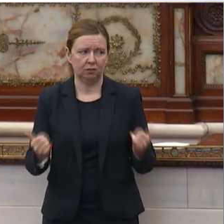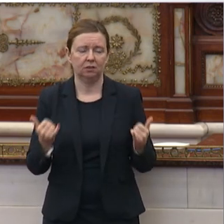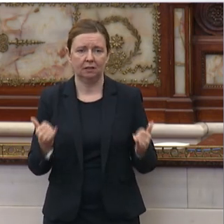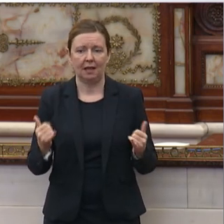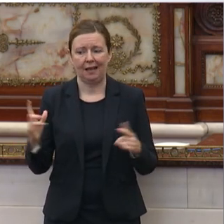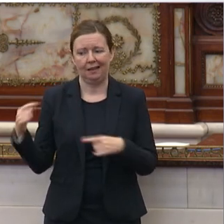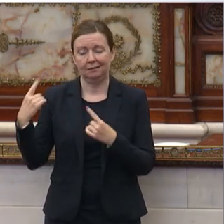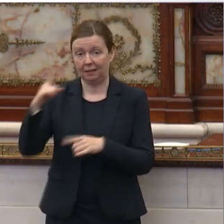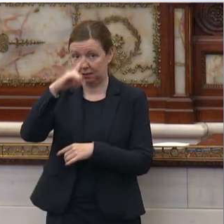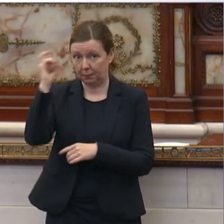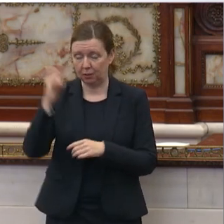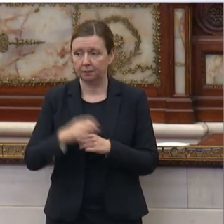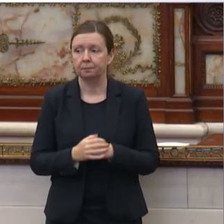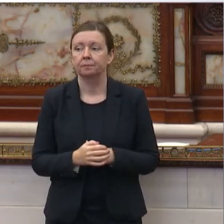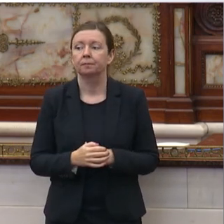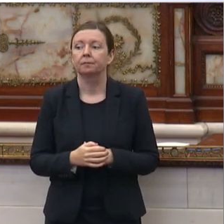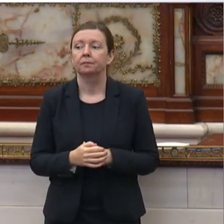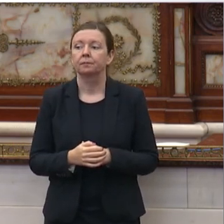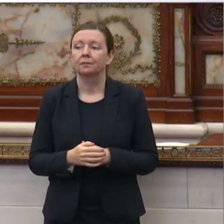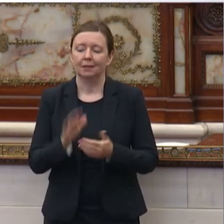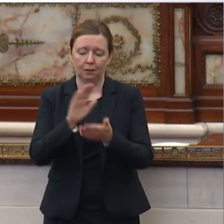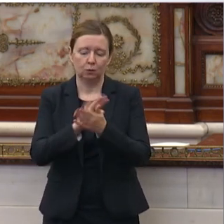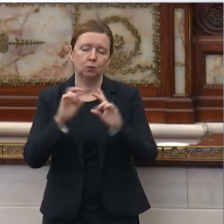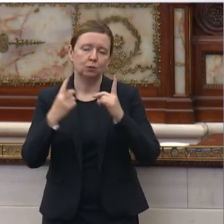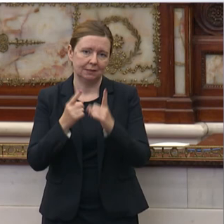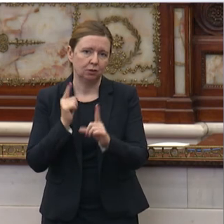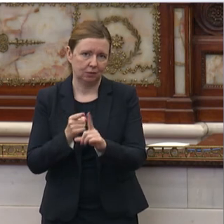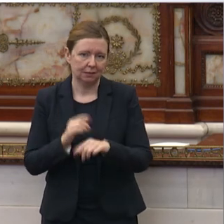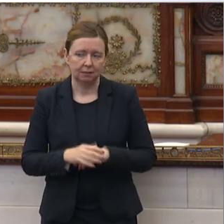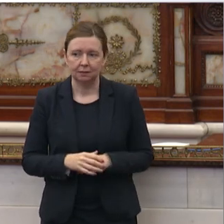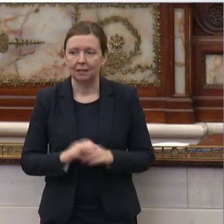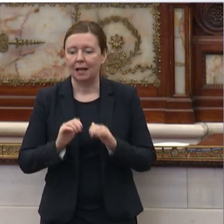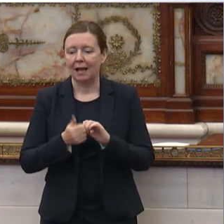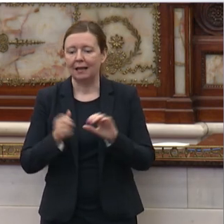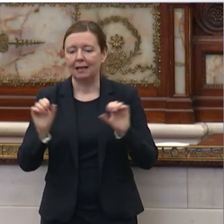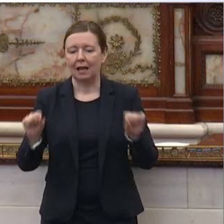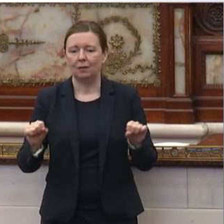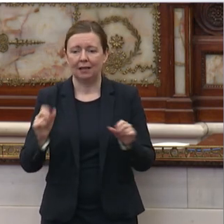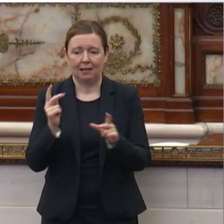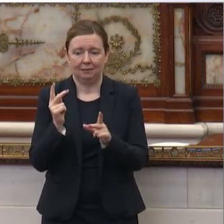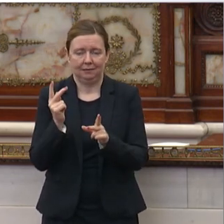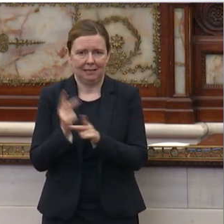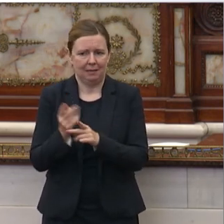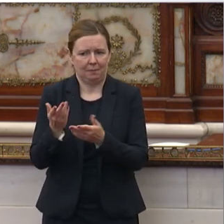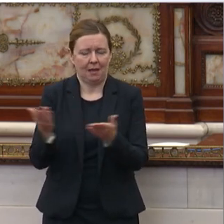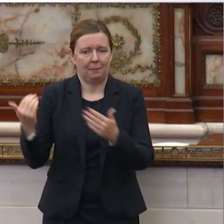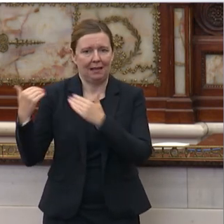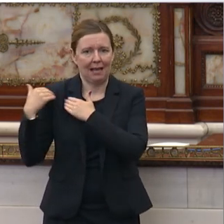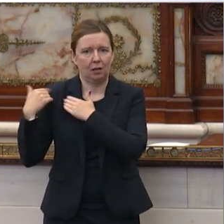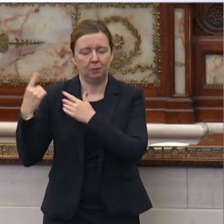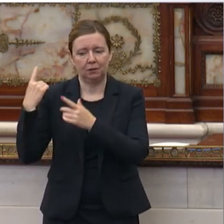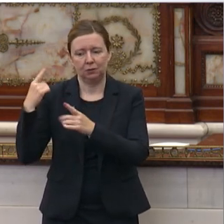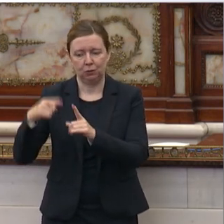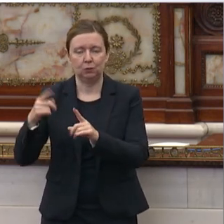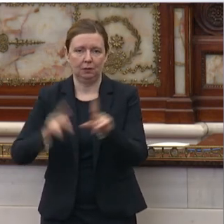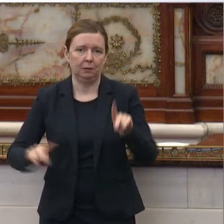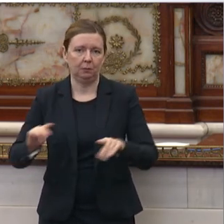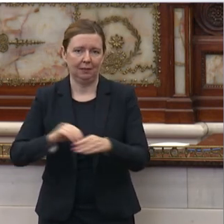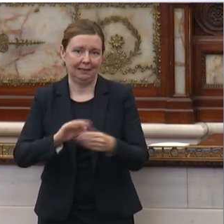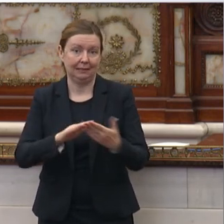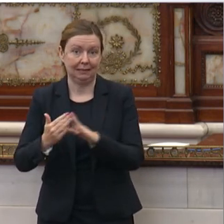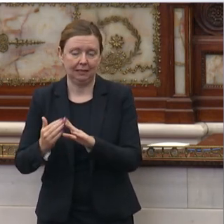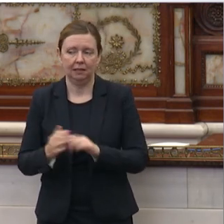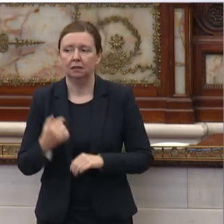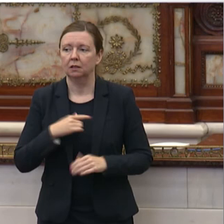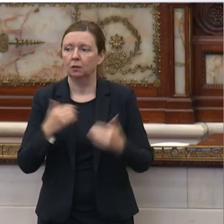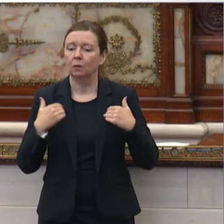over the summer, is the school district and how it can be held accountable to the people of this city. We